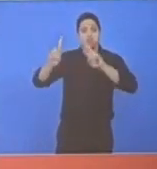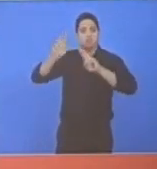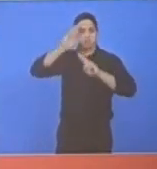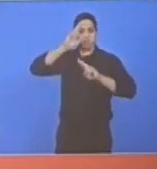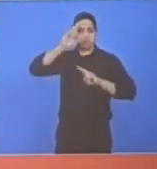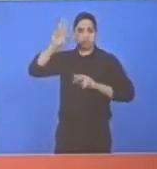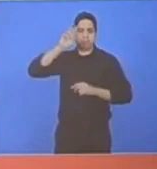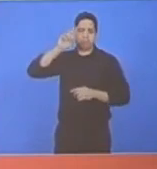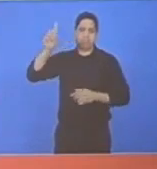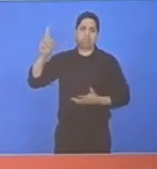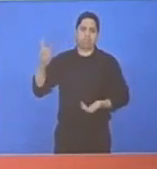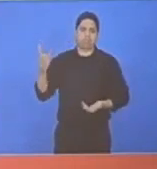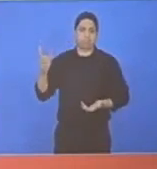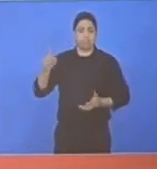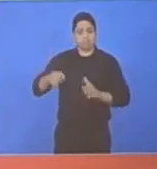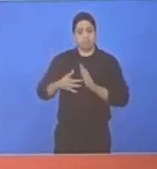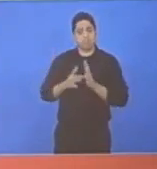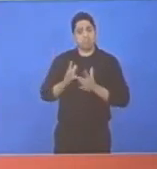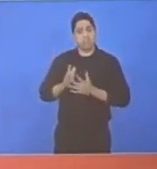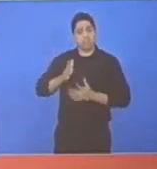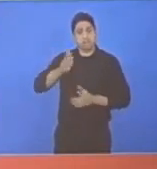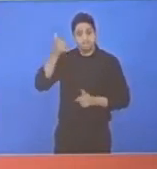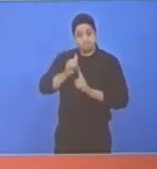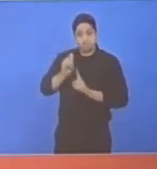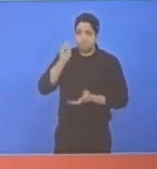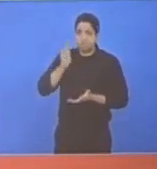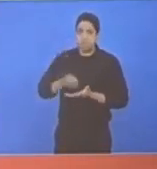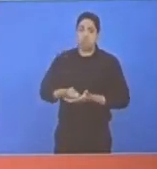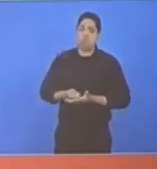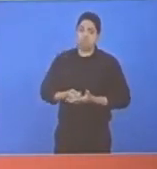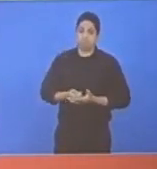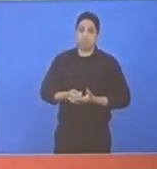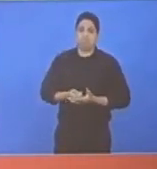So the prophecy fulfills.